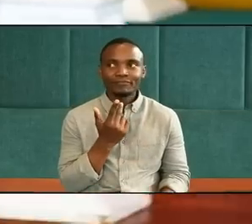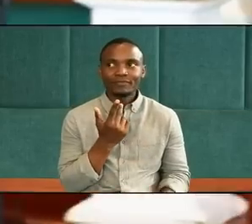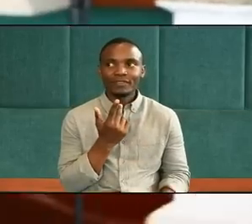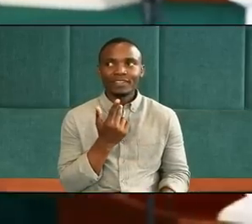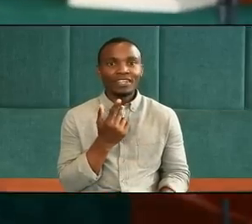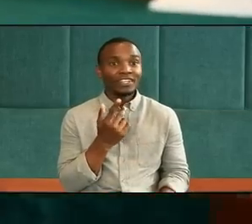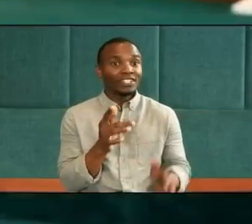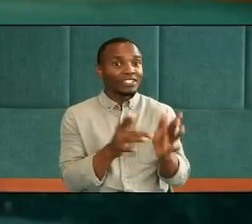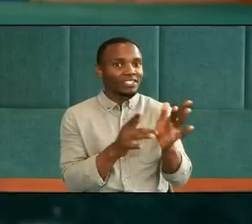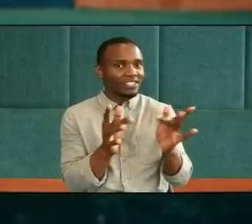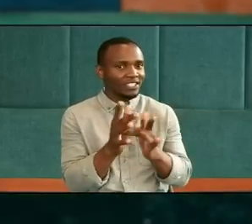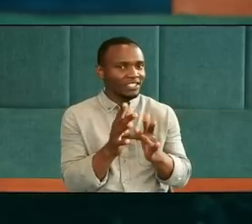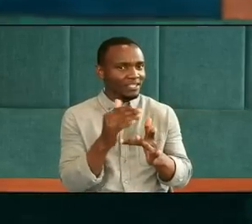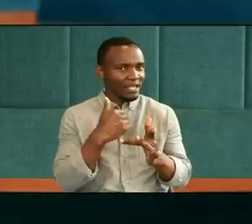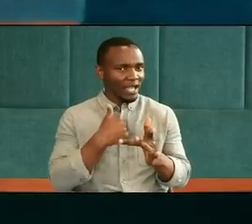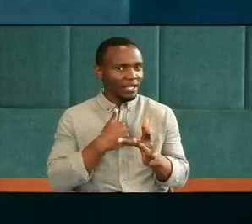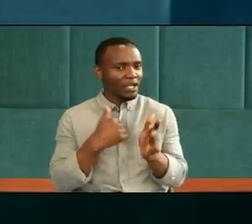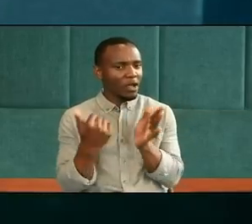He had some problems